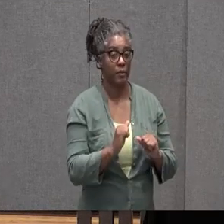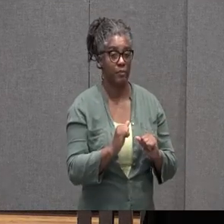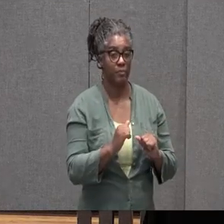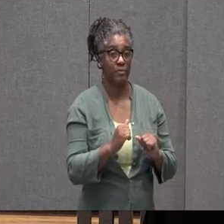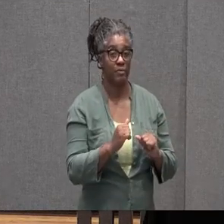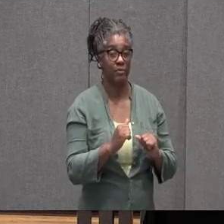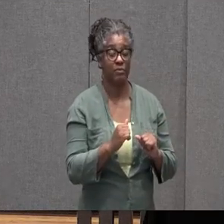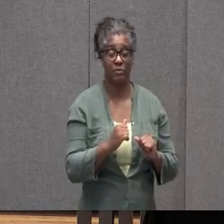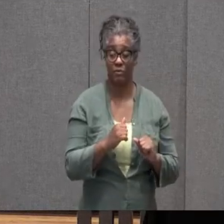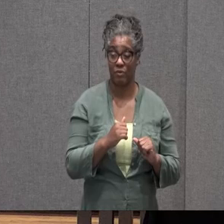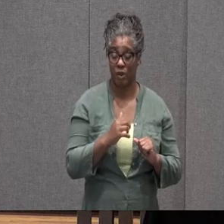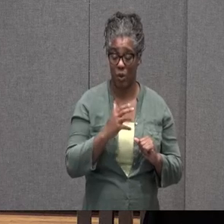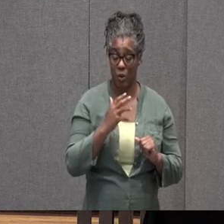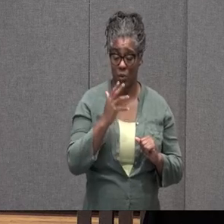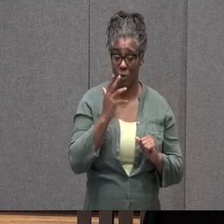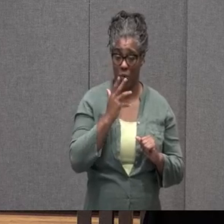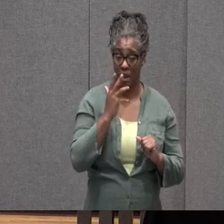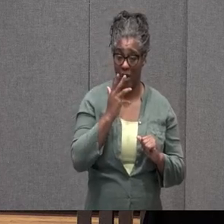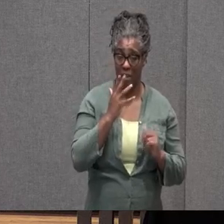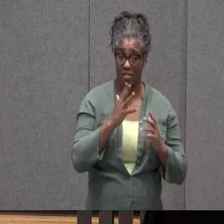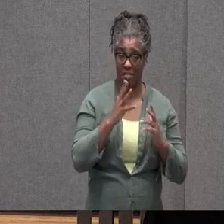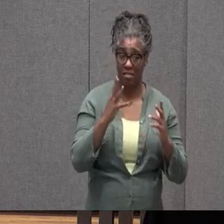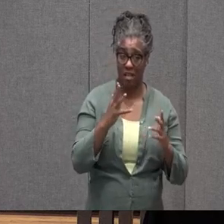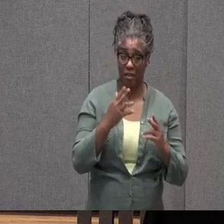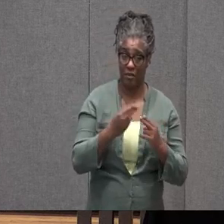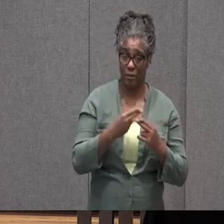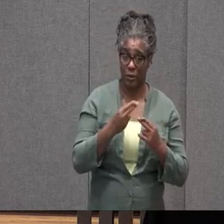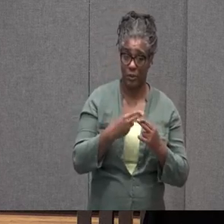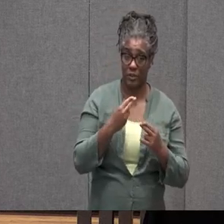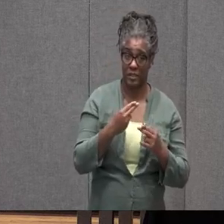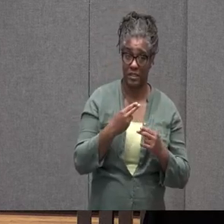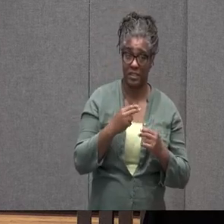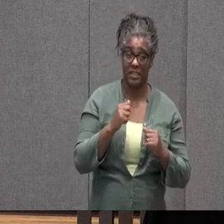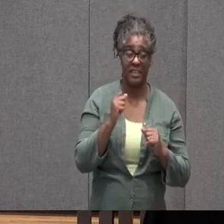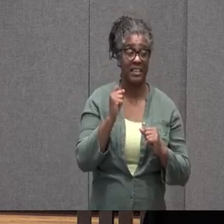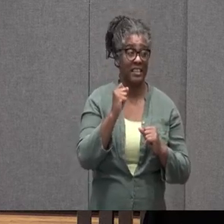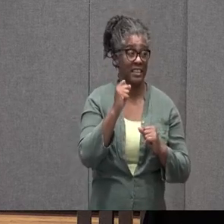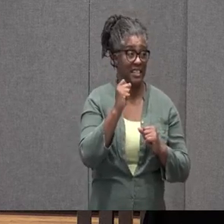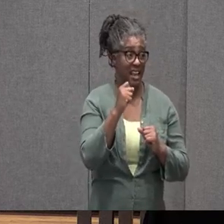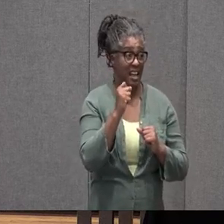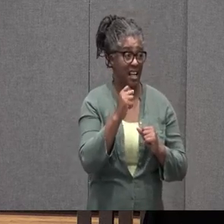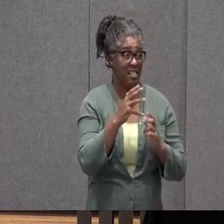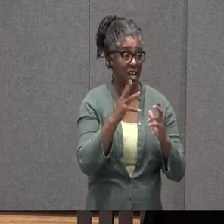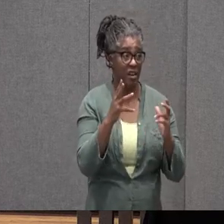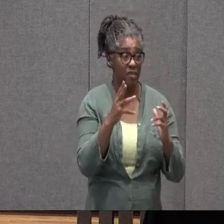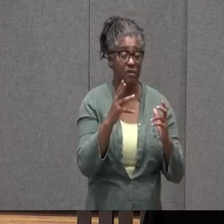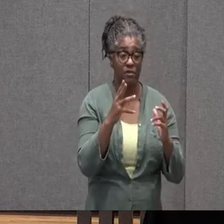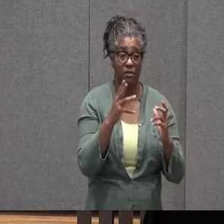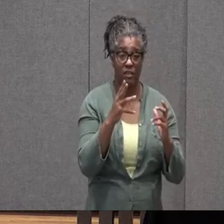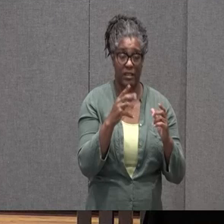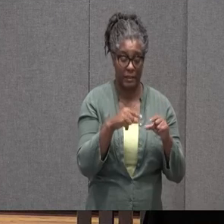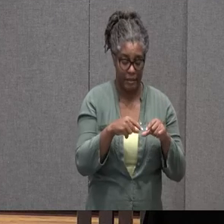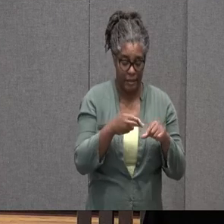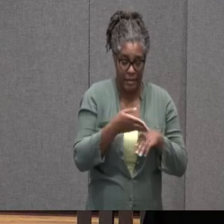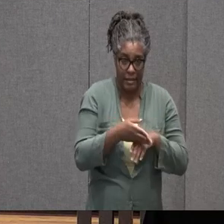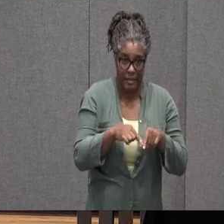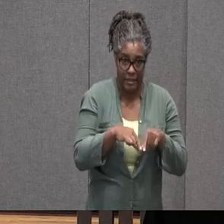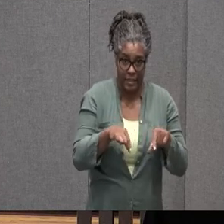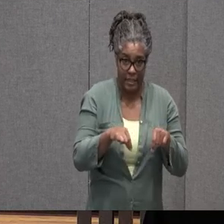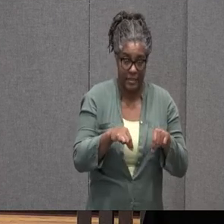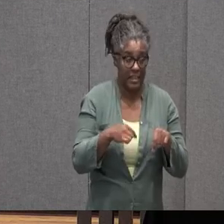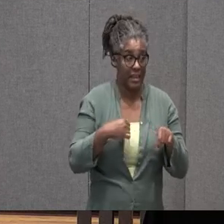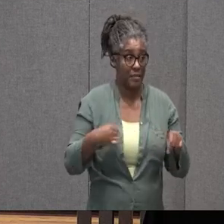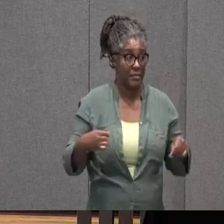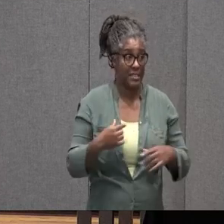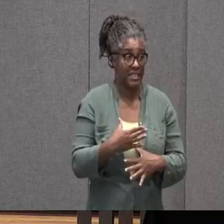lots of spoons, lots of these sticks or tongue depressors. I'm scared to fire it because